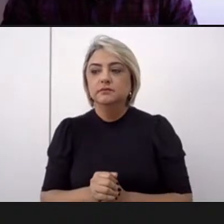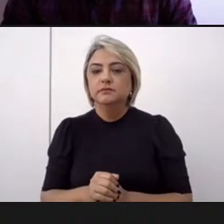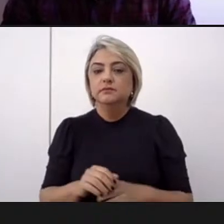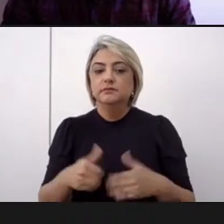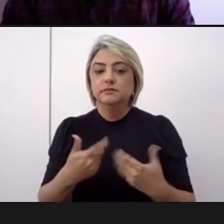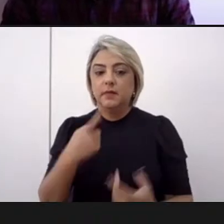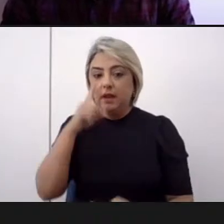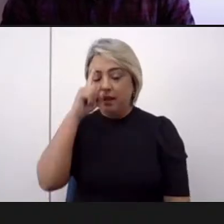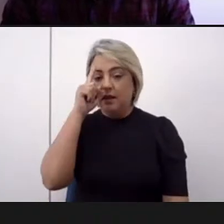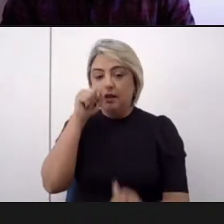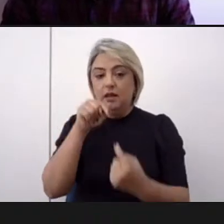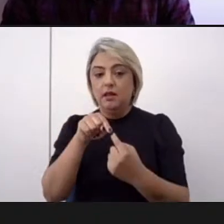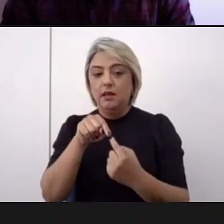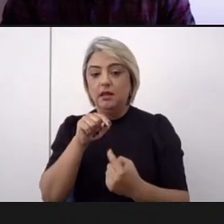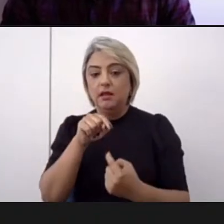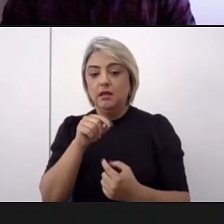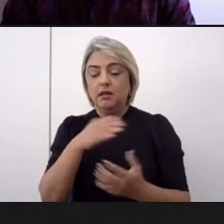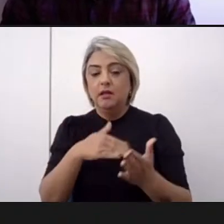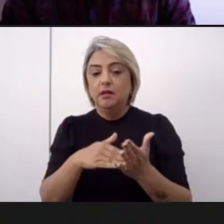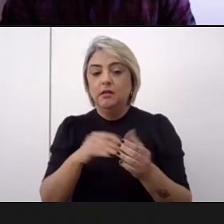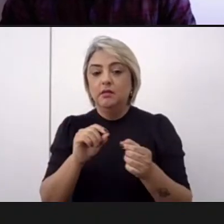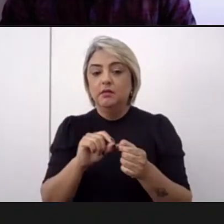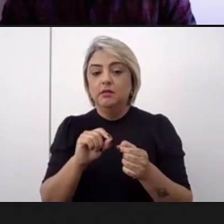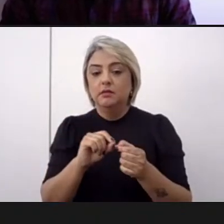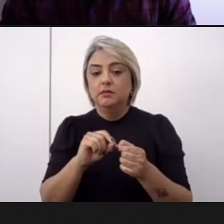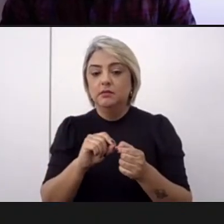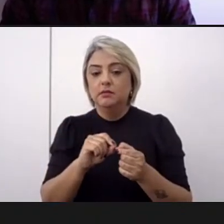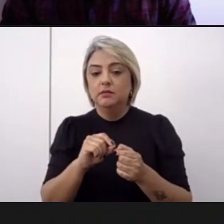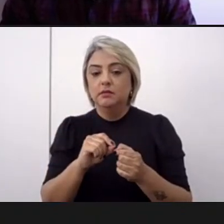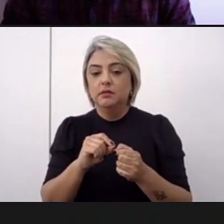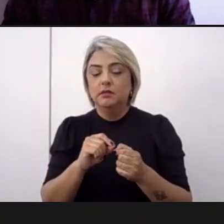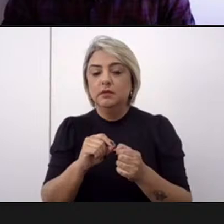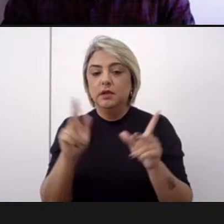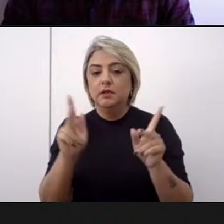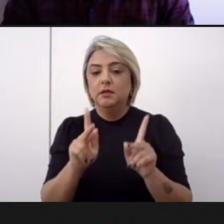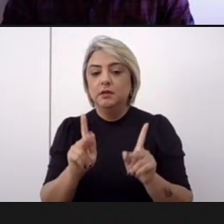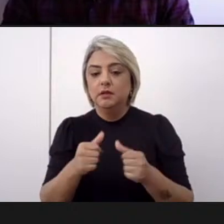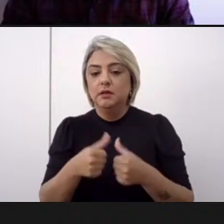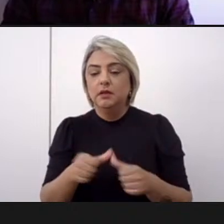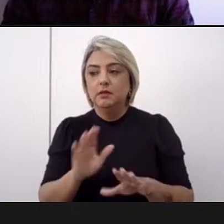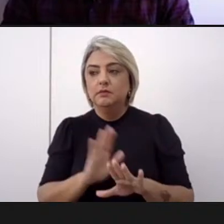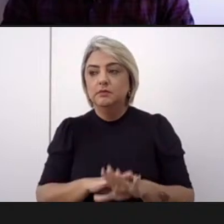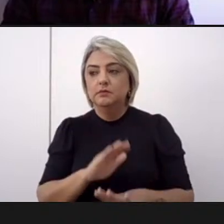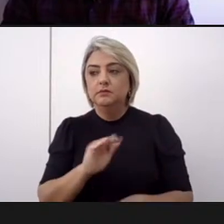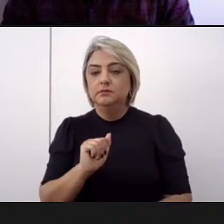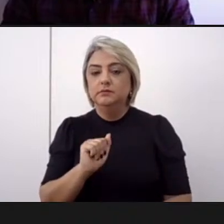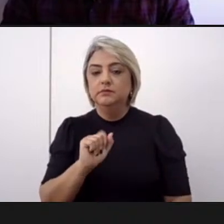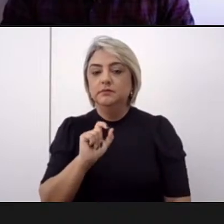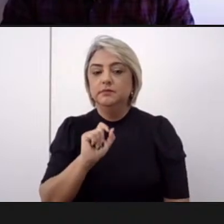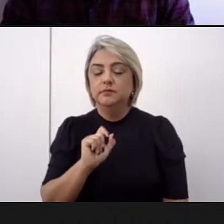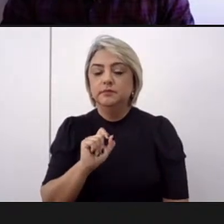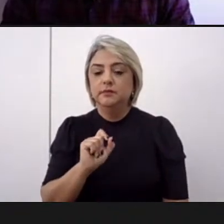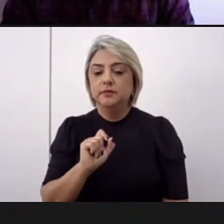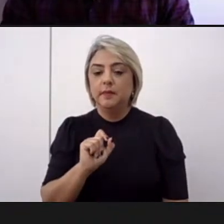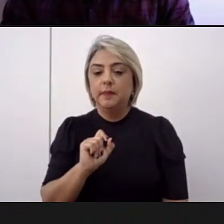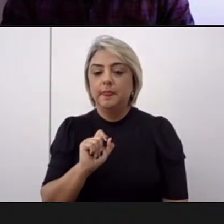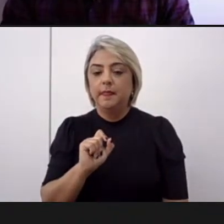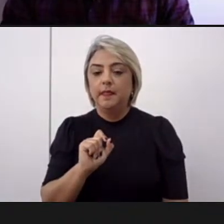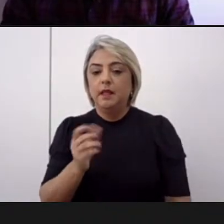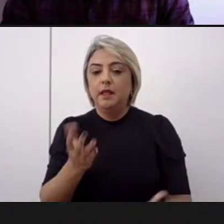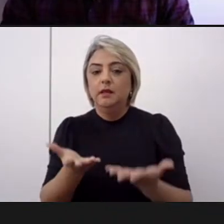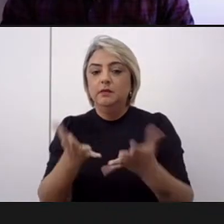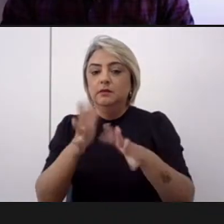more, to give a little bit more of audience and to be allowed as an international organization to work on this.